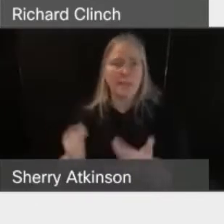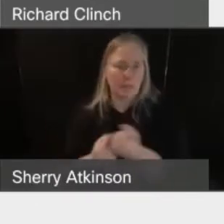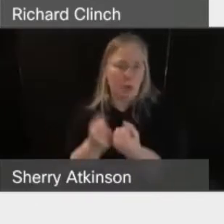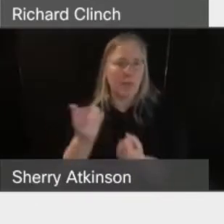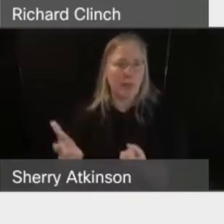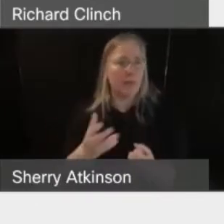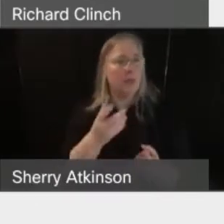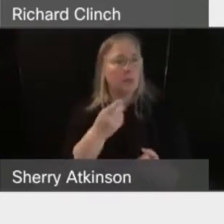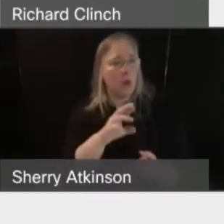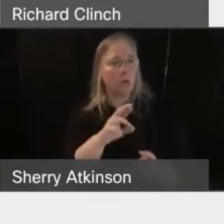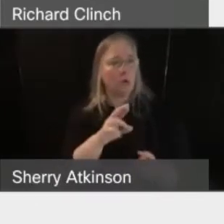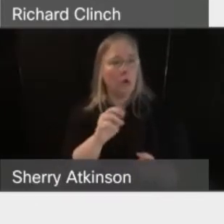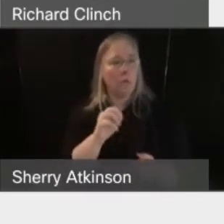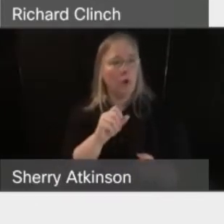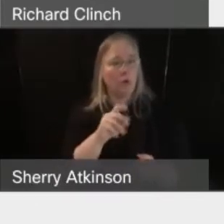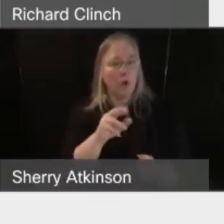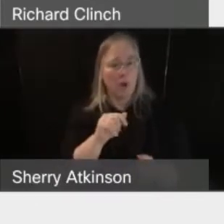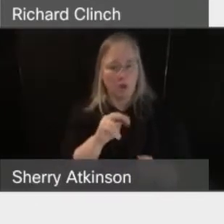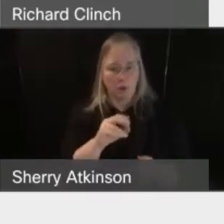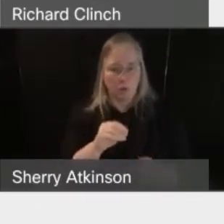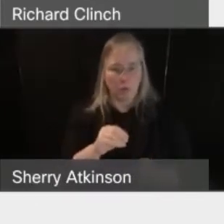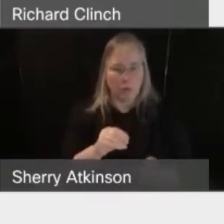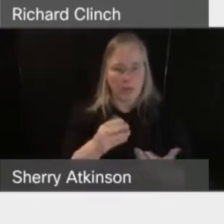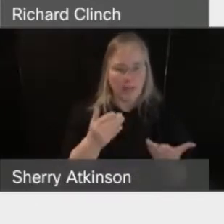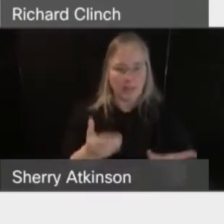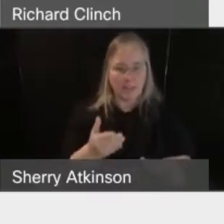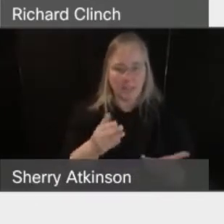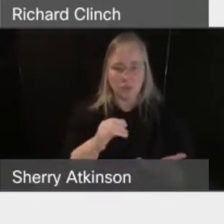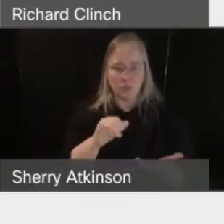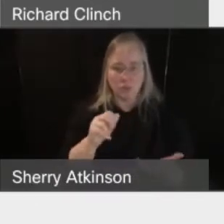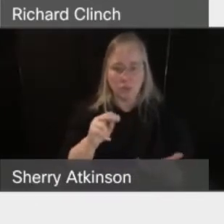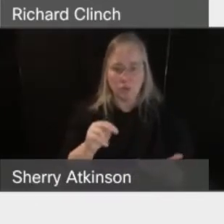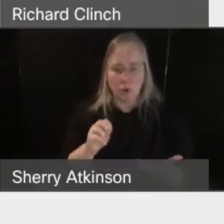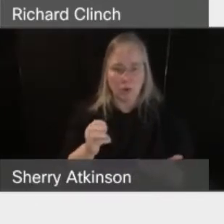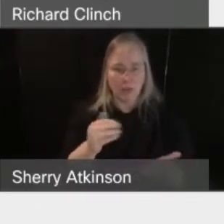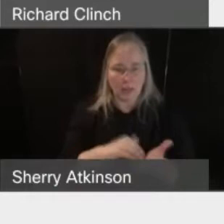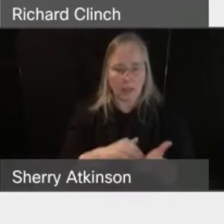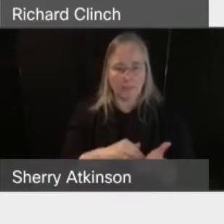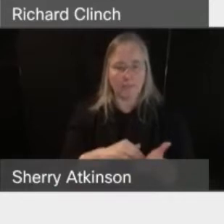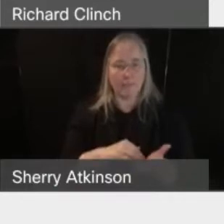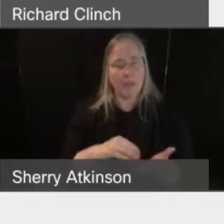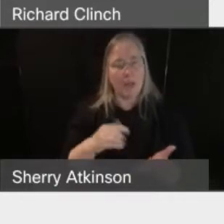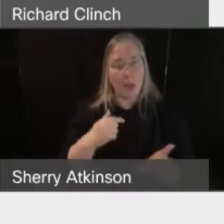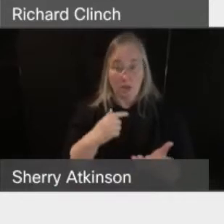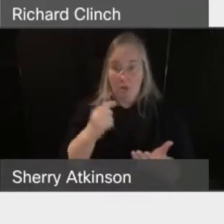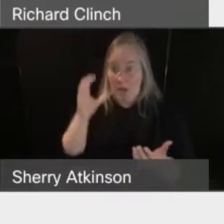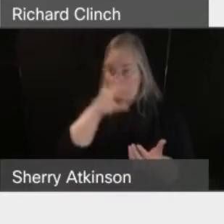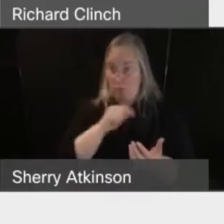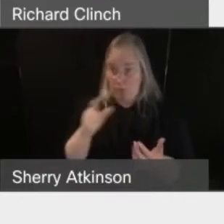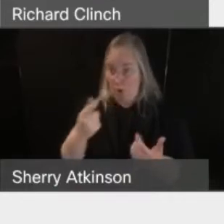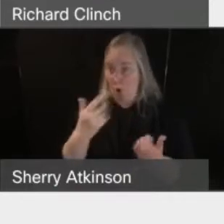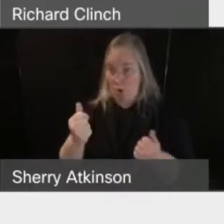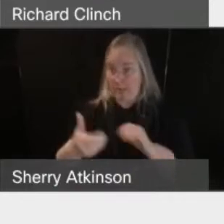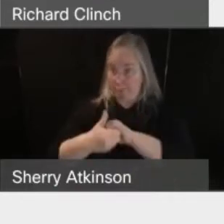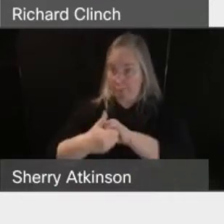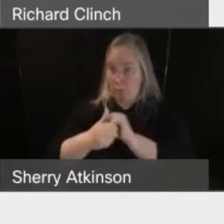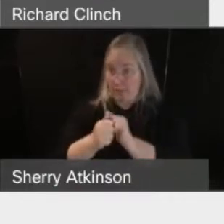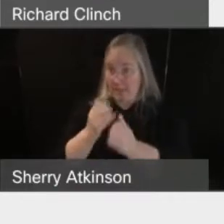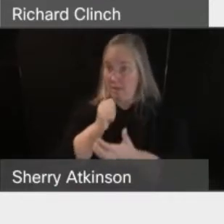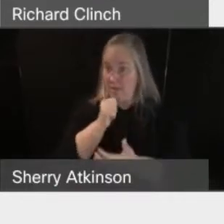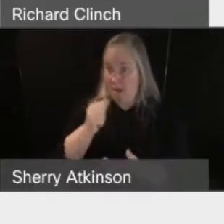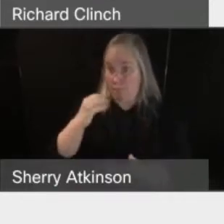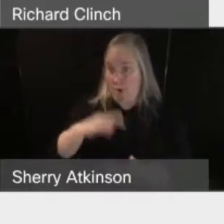this is Joan Dreesen again. Yes. Should I assume that you are already connecting with some of the nonprofit organizations that work with